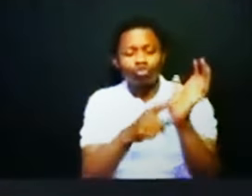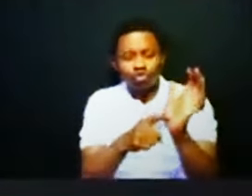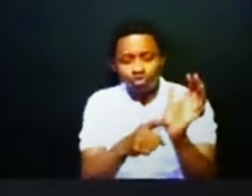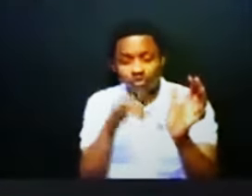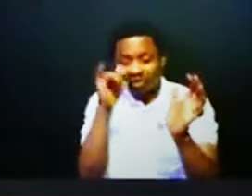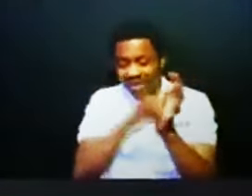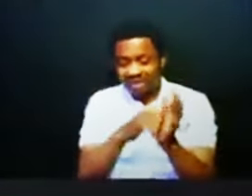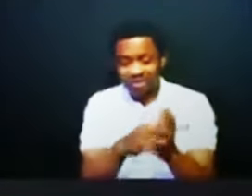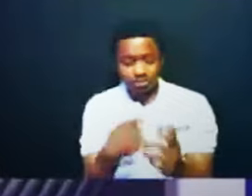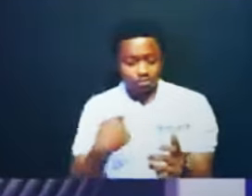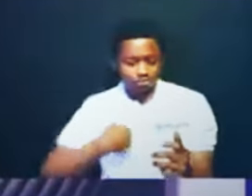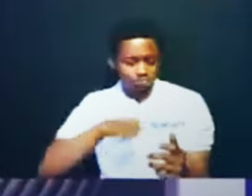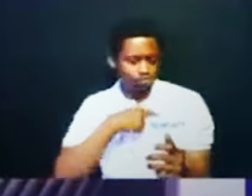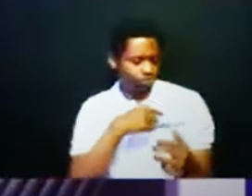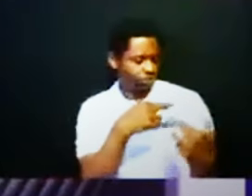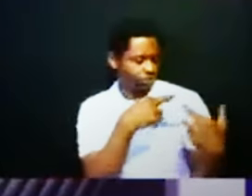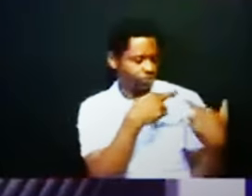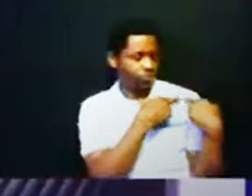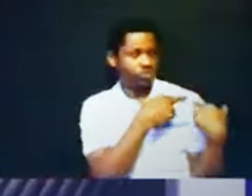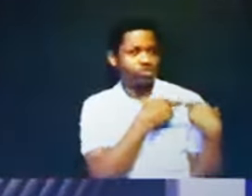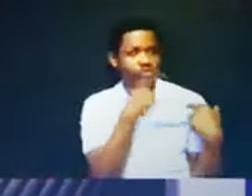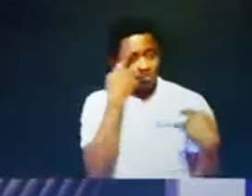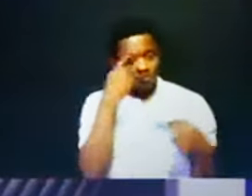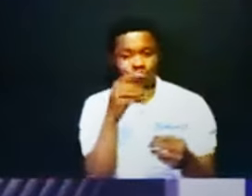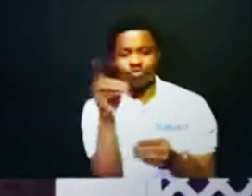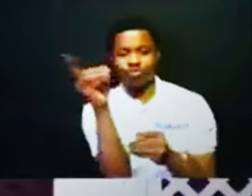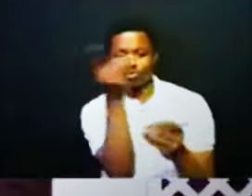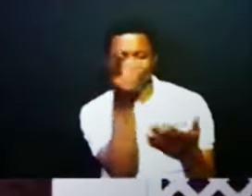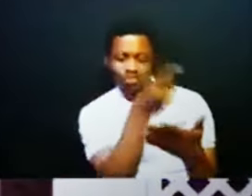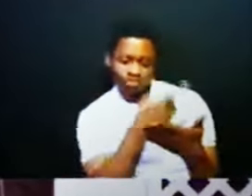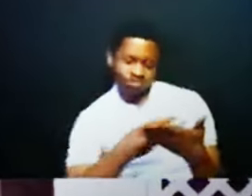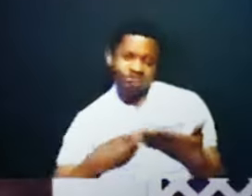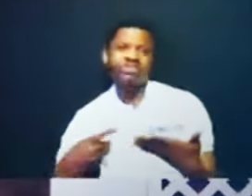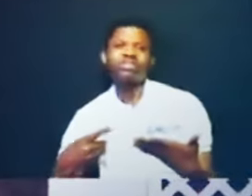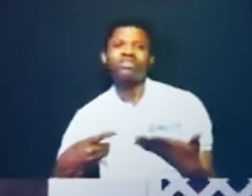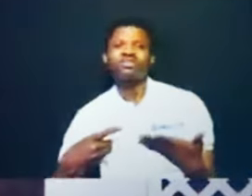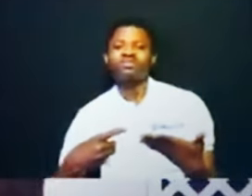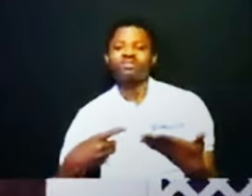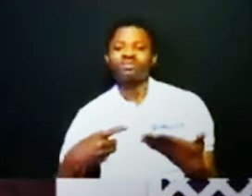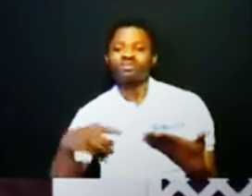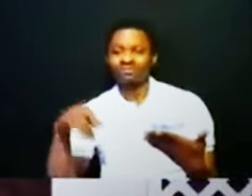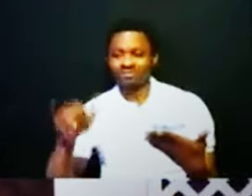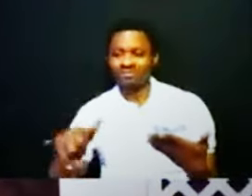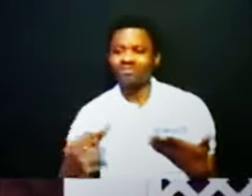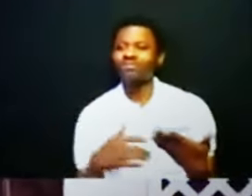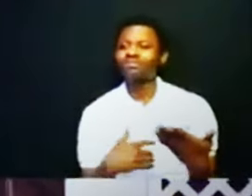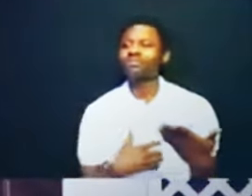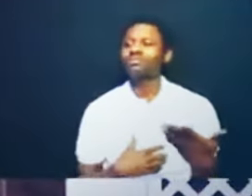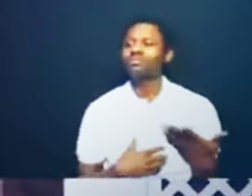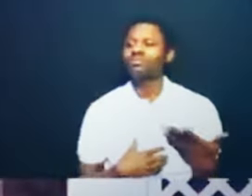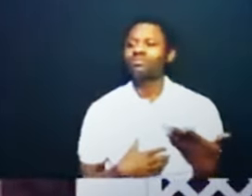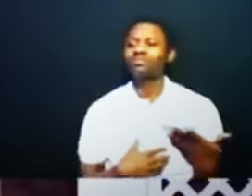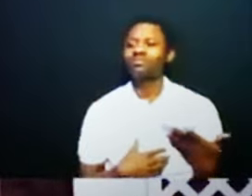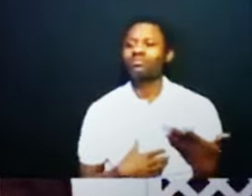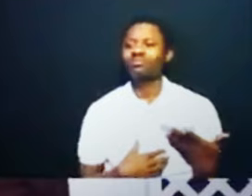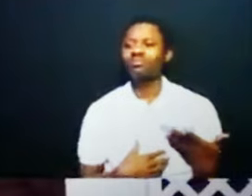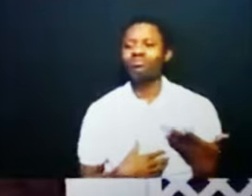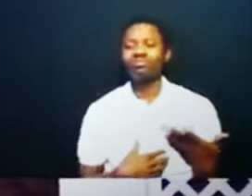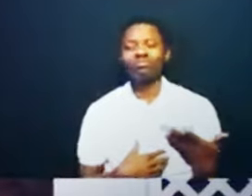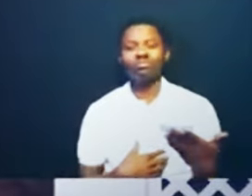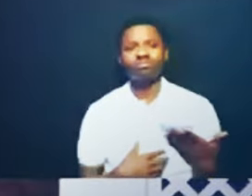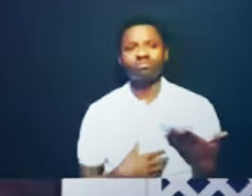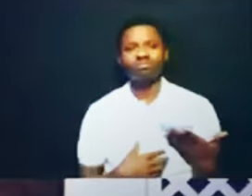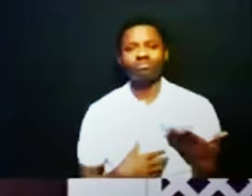the design. Well, I didn't see any answer. Same mono, bribia mono near Ochre at the end of Faribino. So Bomodin Eddie,